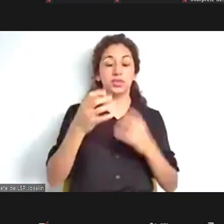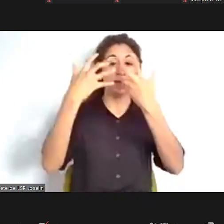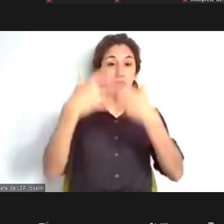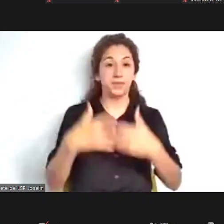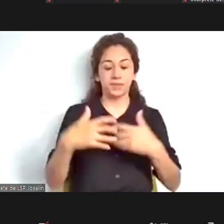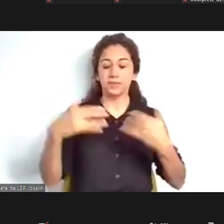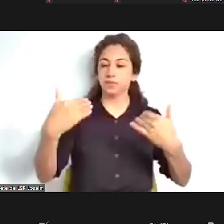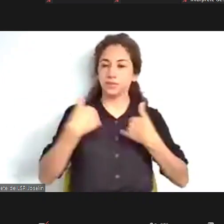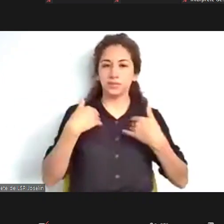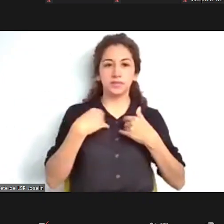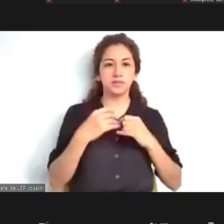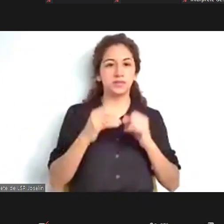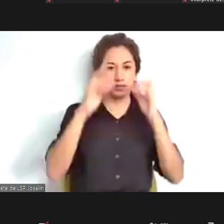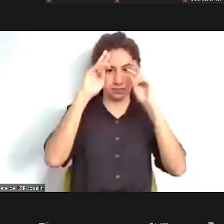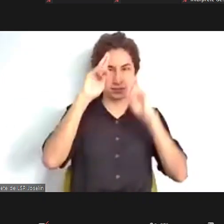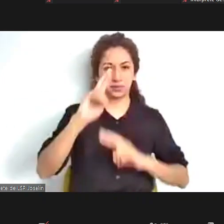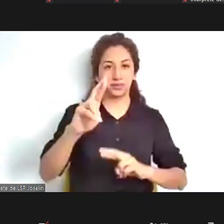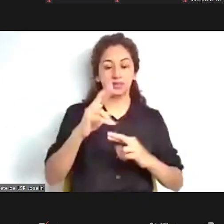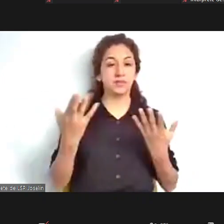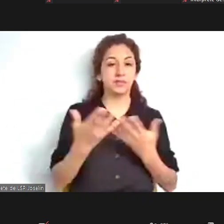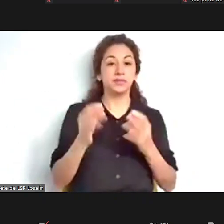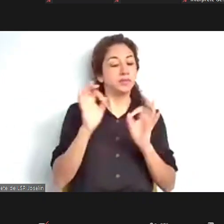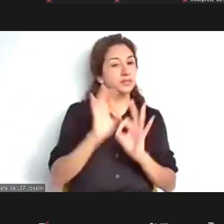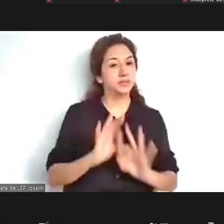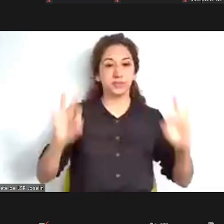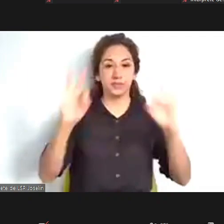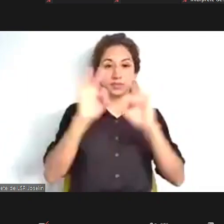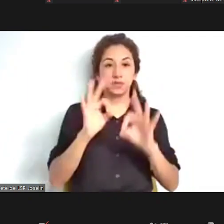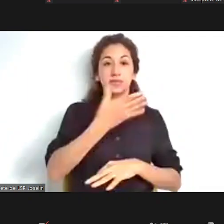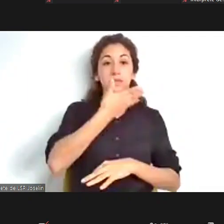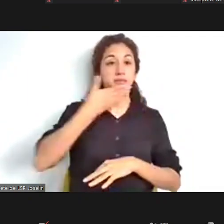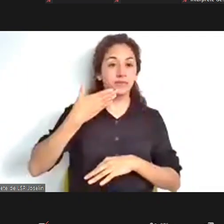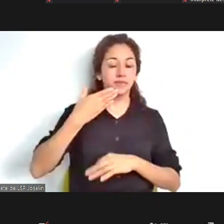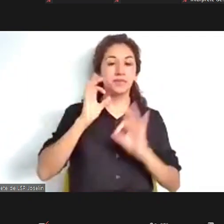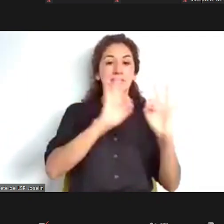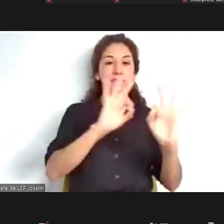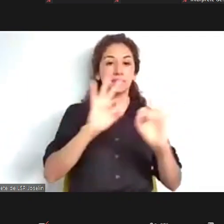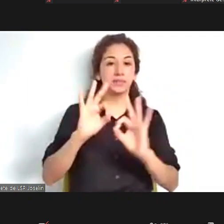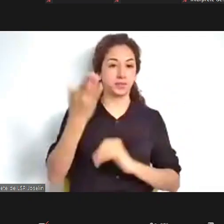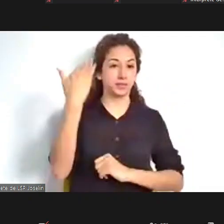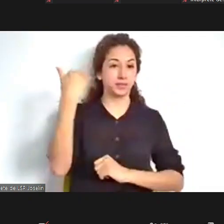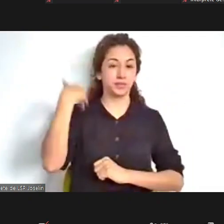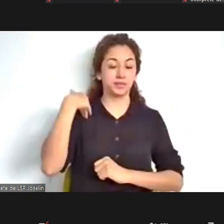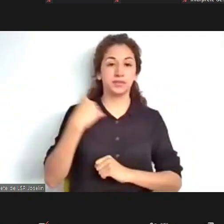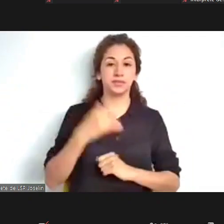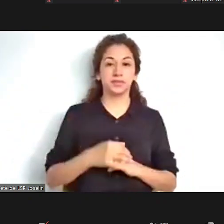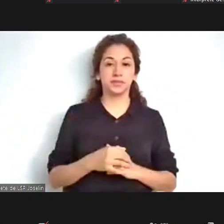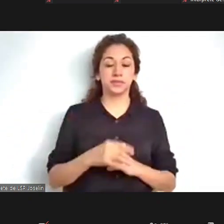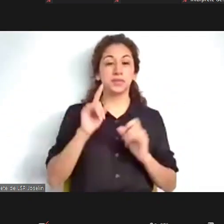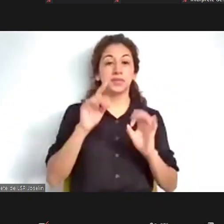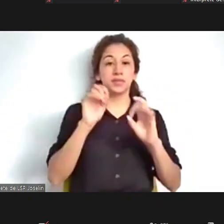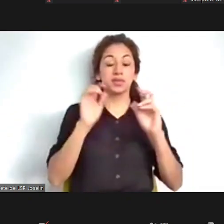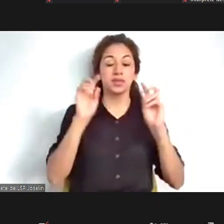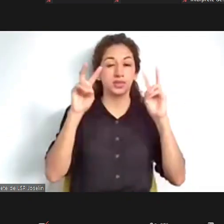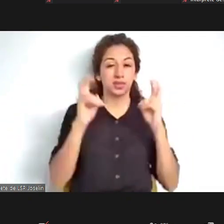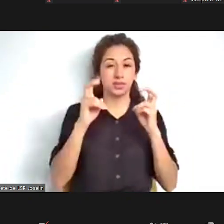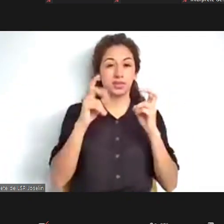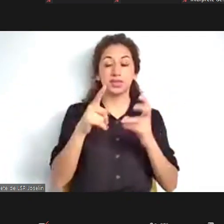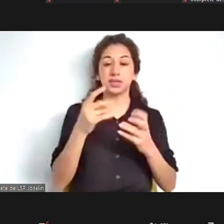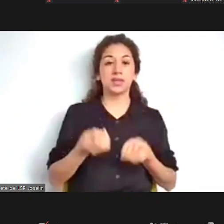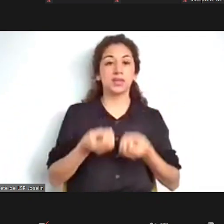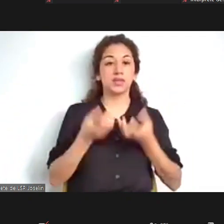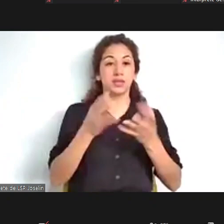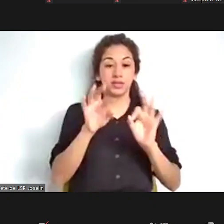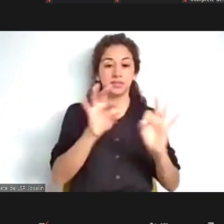businesses have to go beyond what is as always that to recover better than before and the framework of human